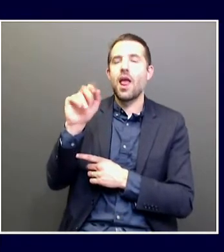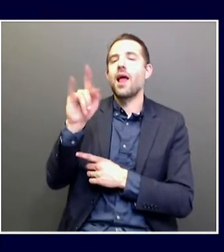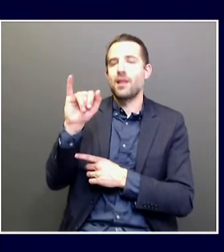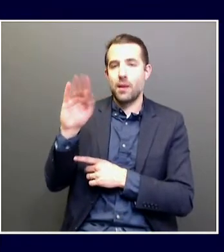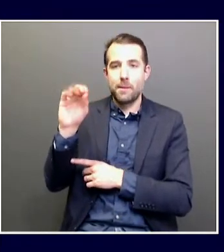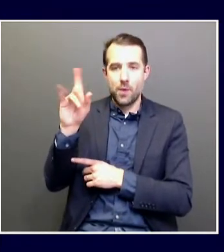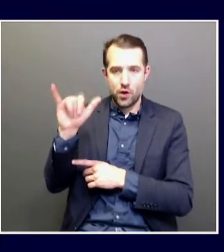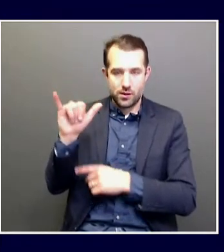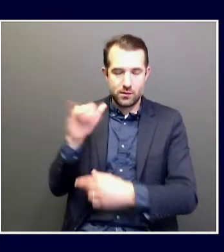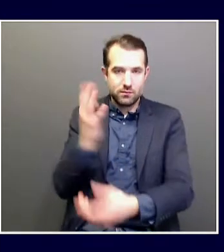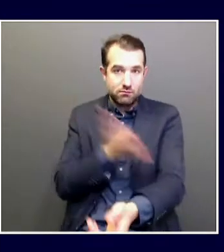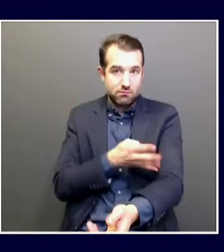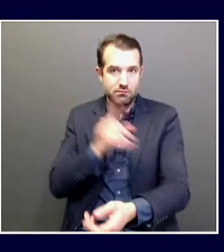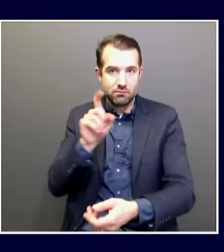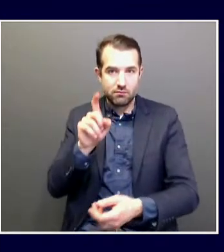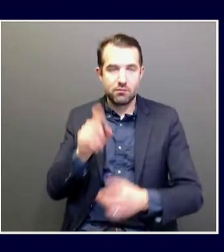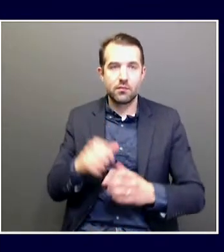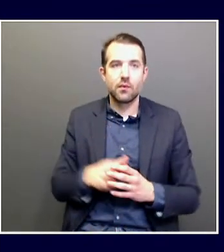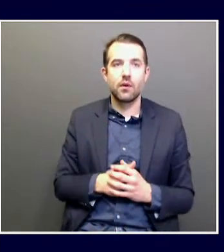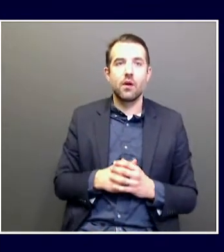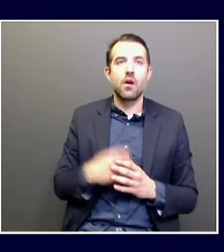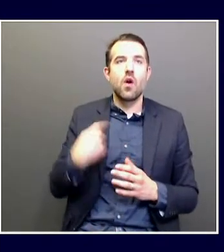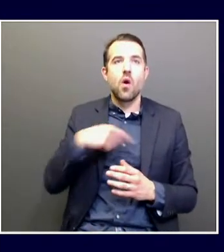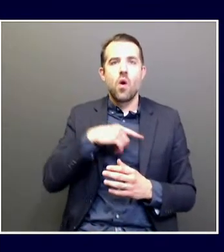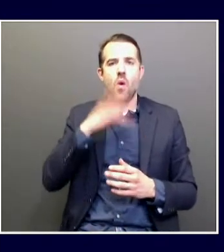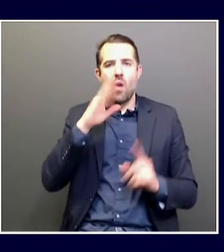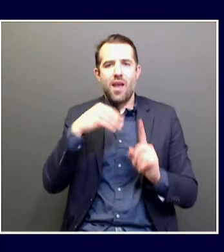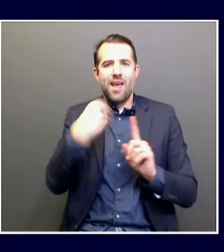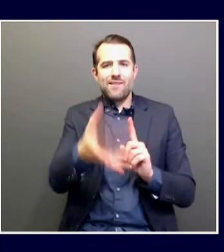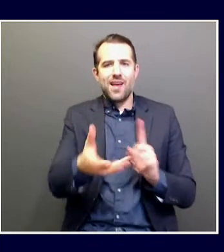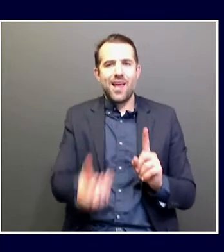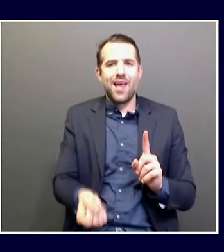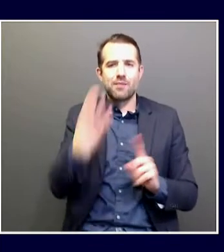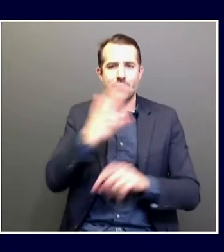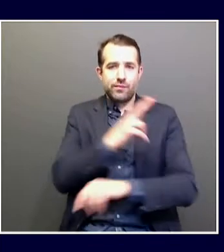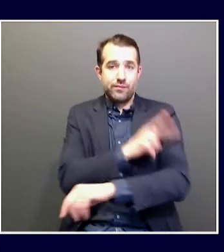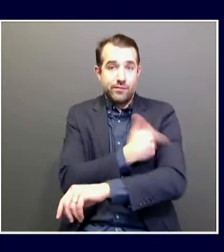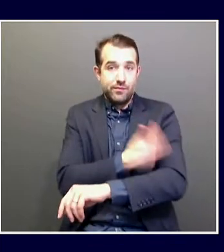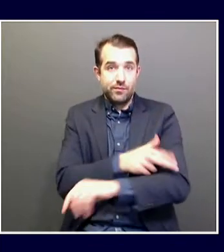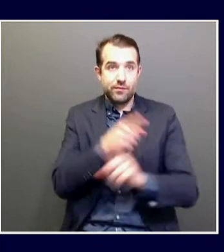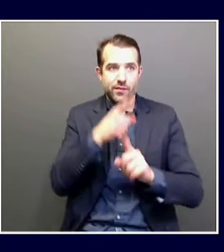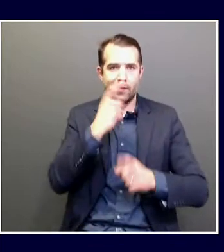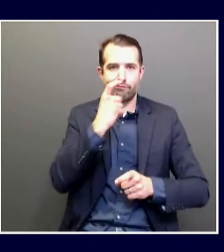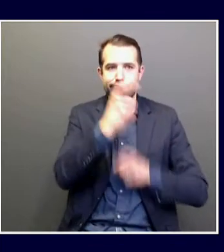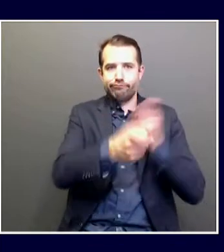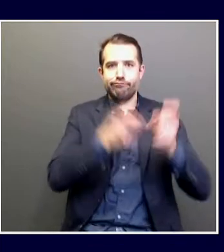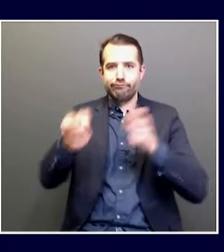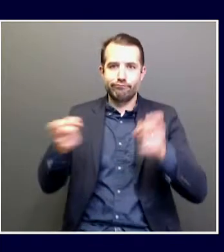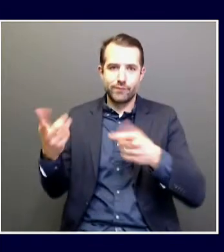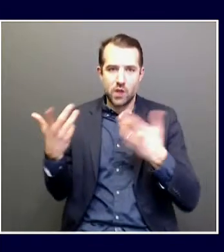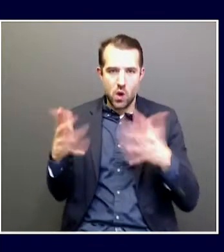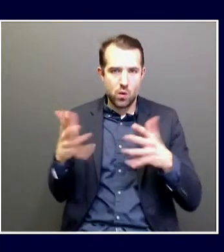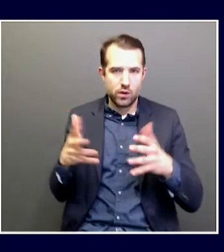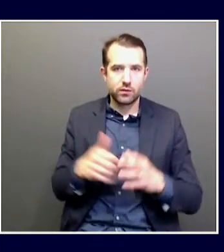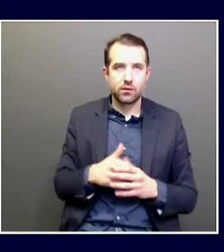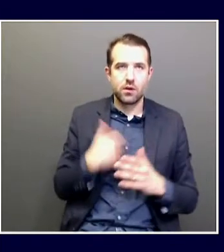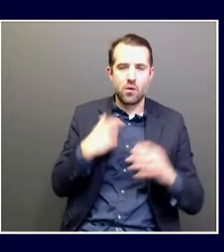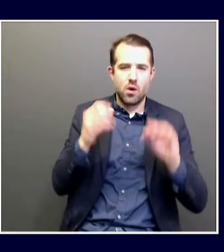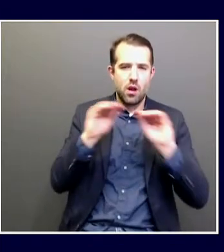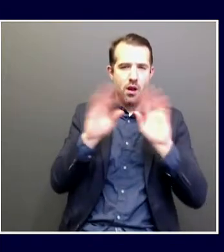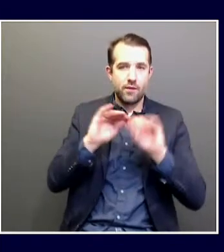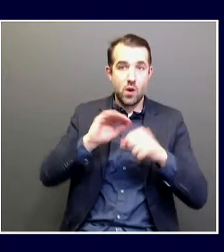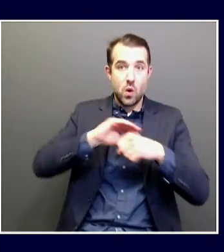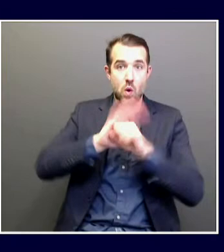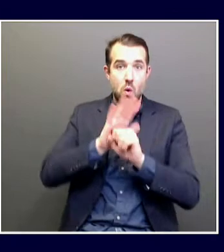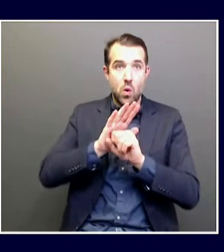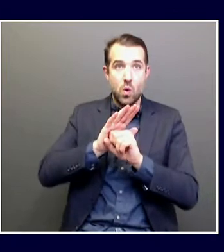on the doses that we as a state have received. What we've seen with the Delta variant is that monoclonal antibodies, there